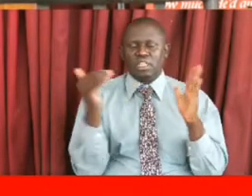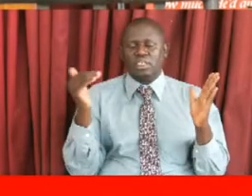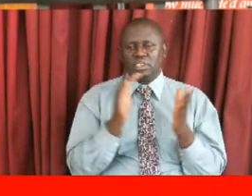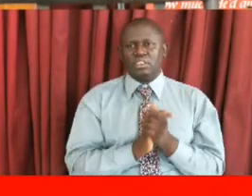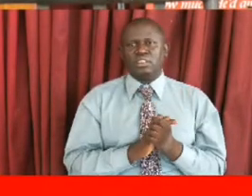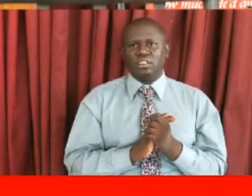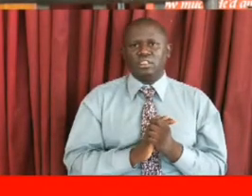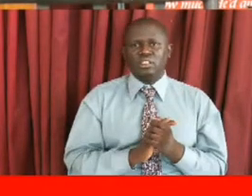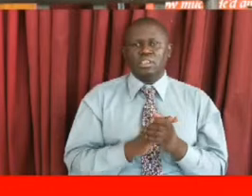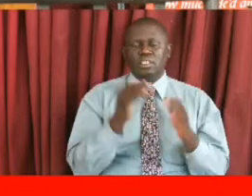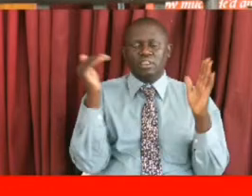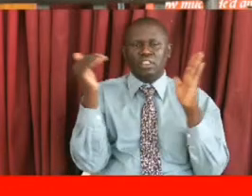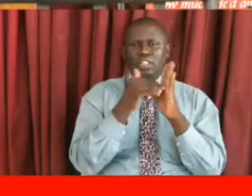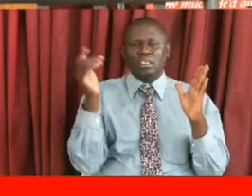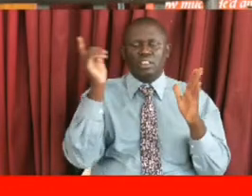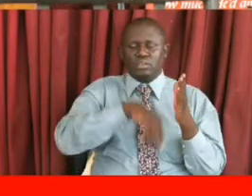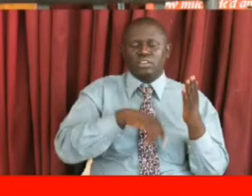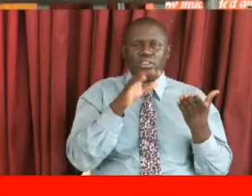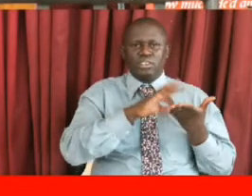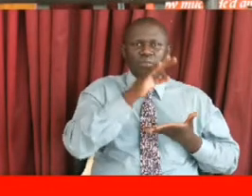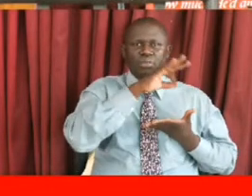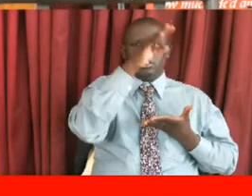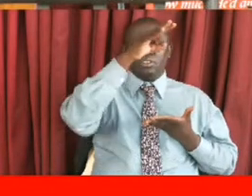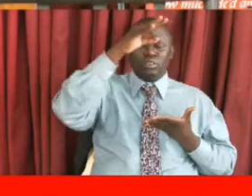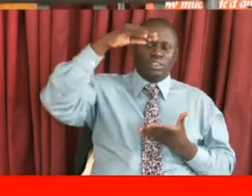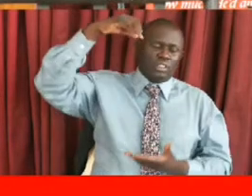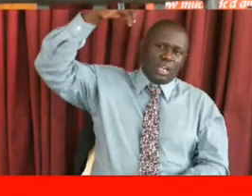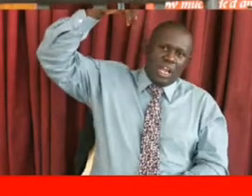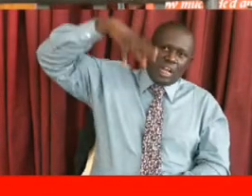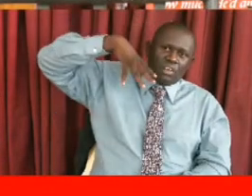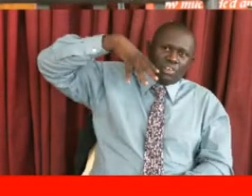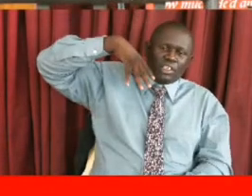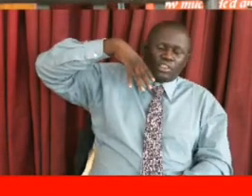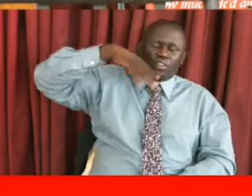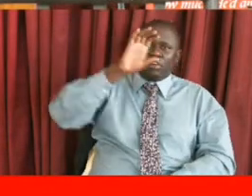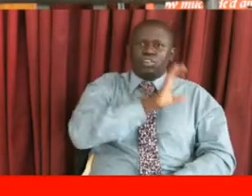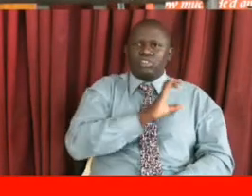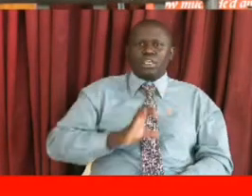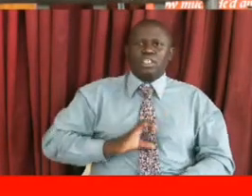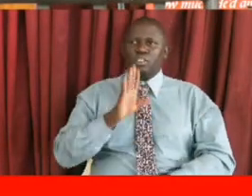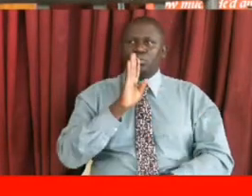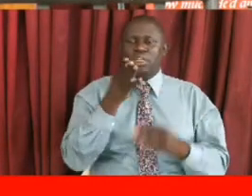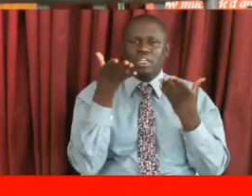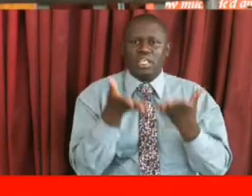is against the spiritual revelation of Christ being here